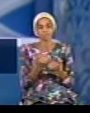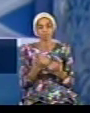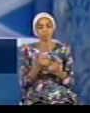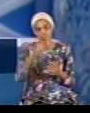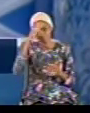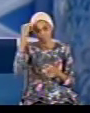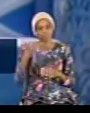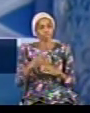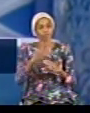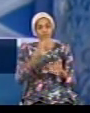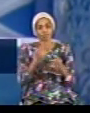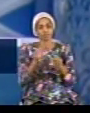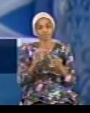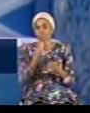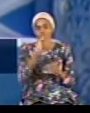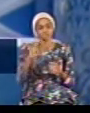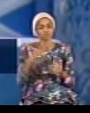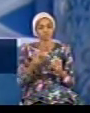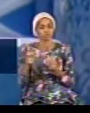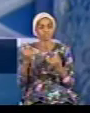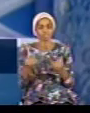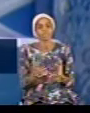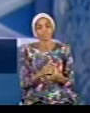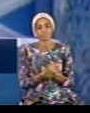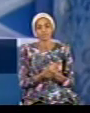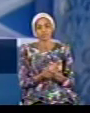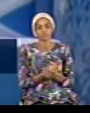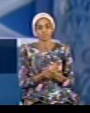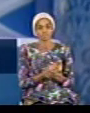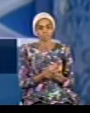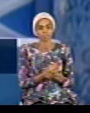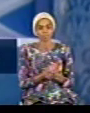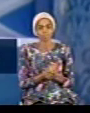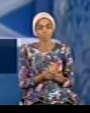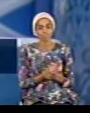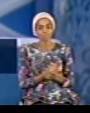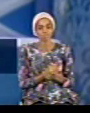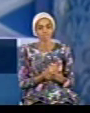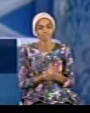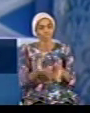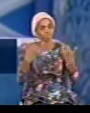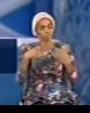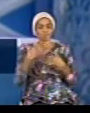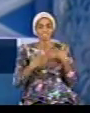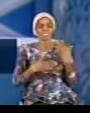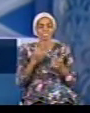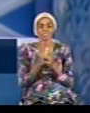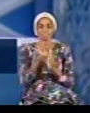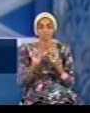Let's hear your testimonies and come and rejoice with those who are sharing testimonies.